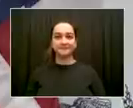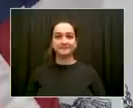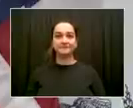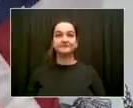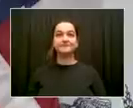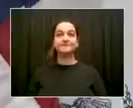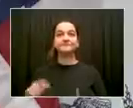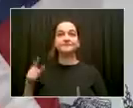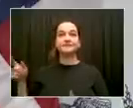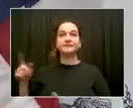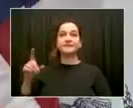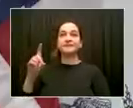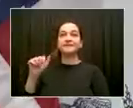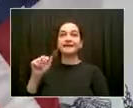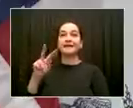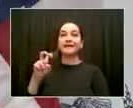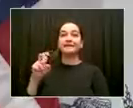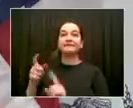WABC.